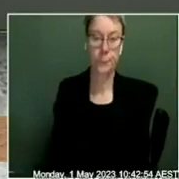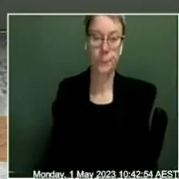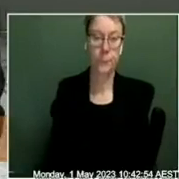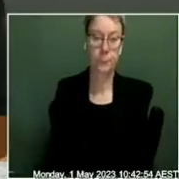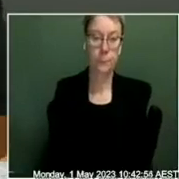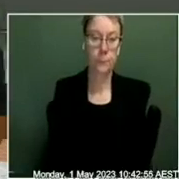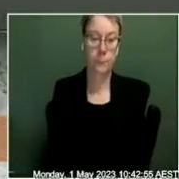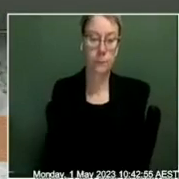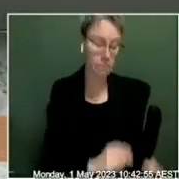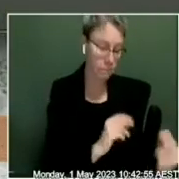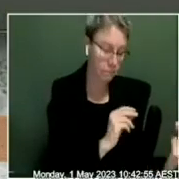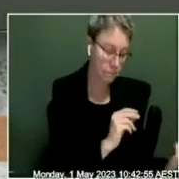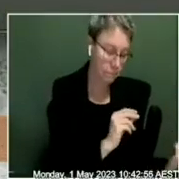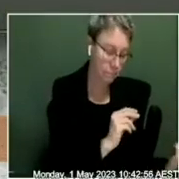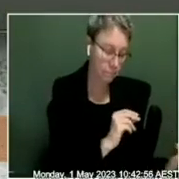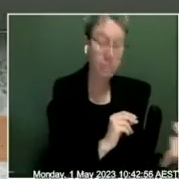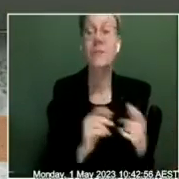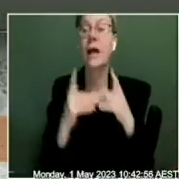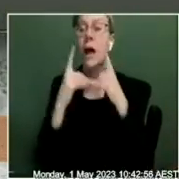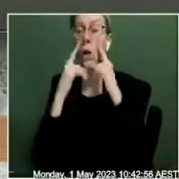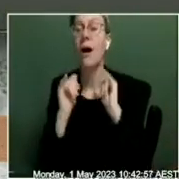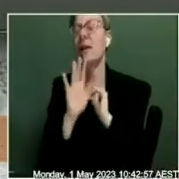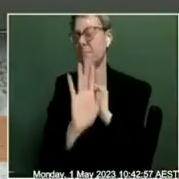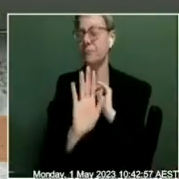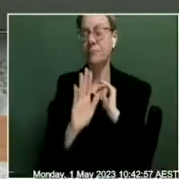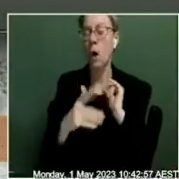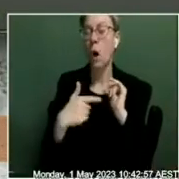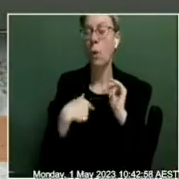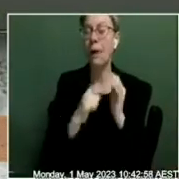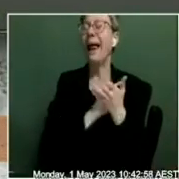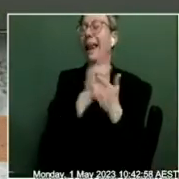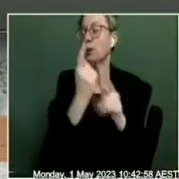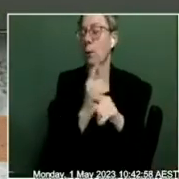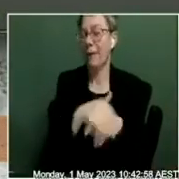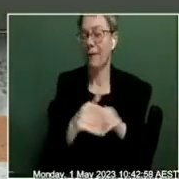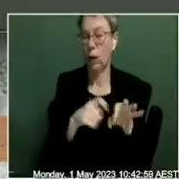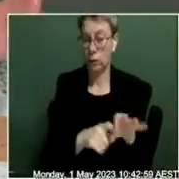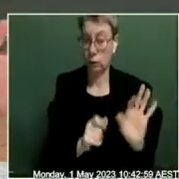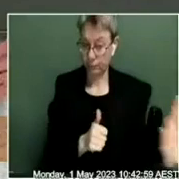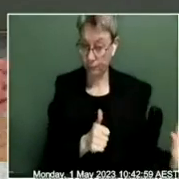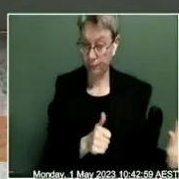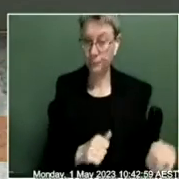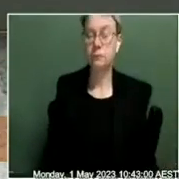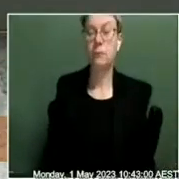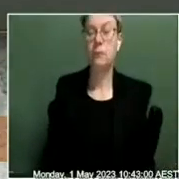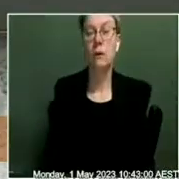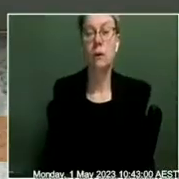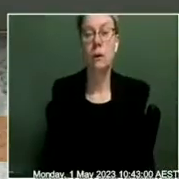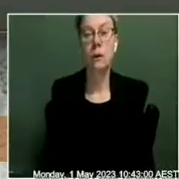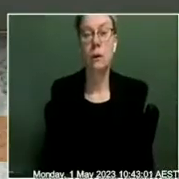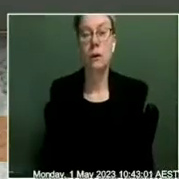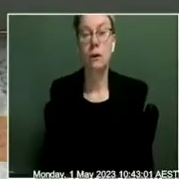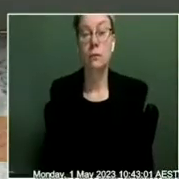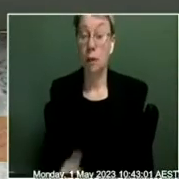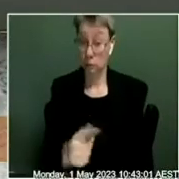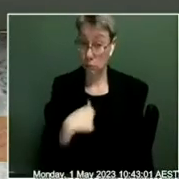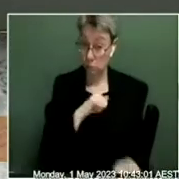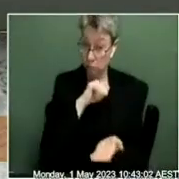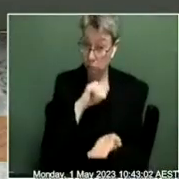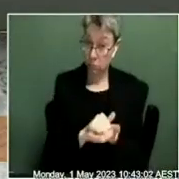So it is true to say, though, that government was aware that this risked that its funding decisions in general